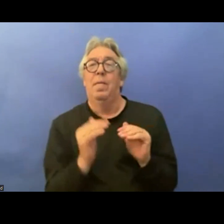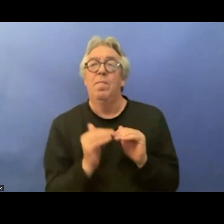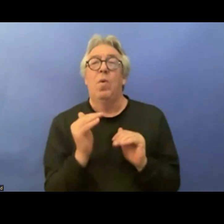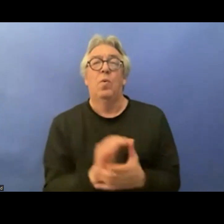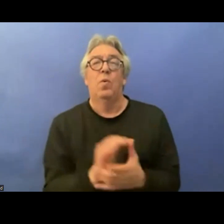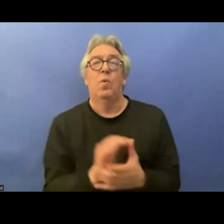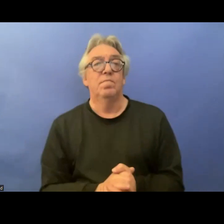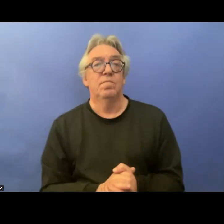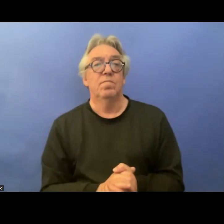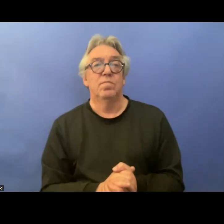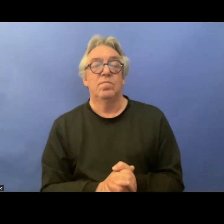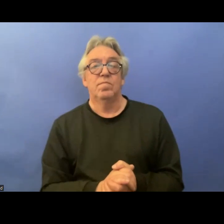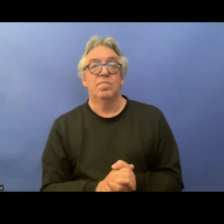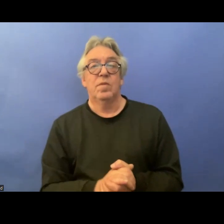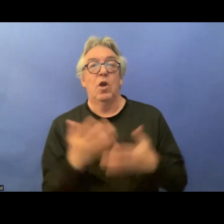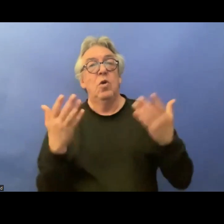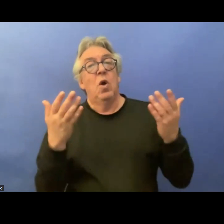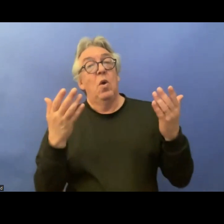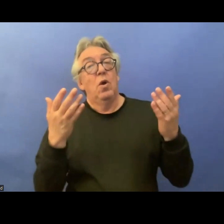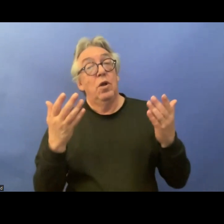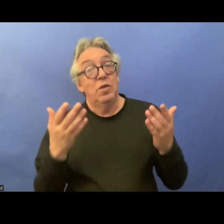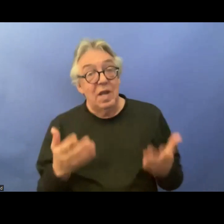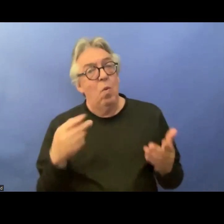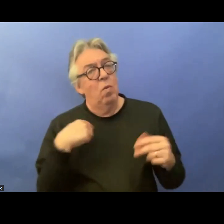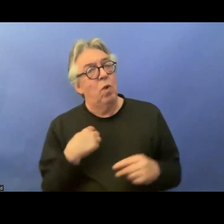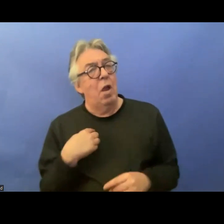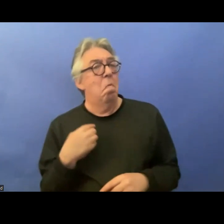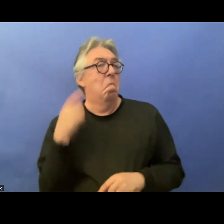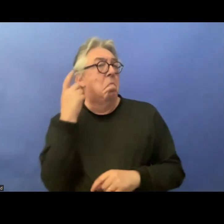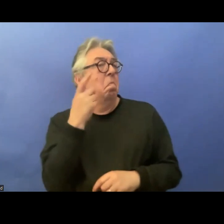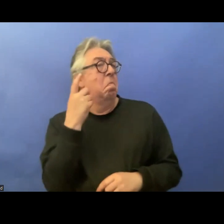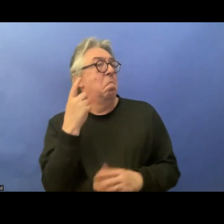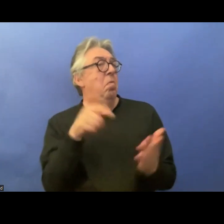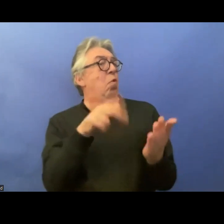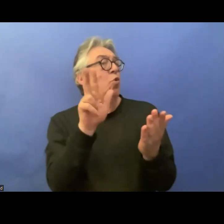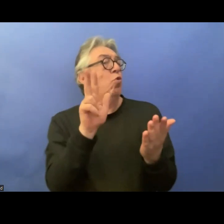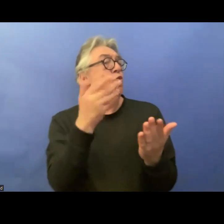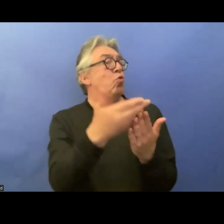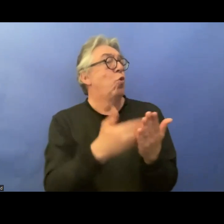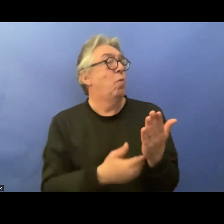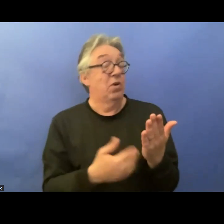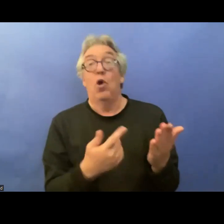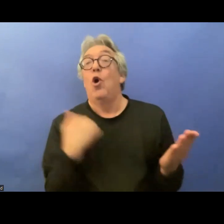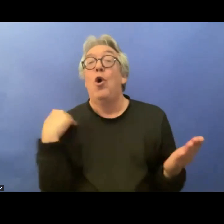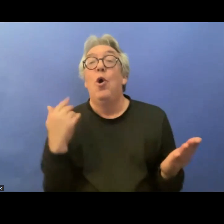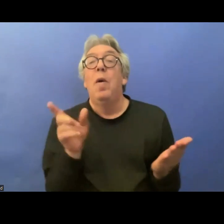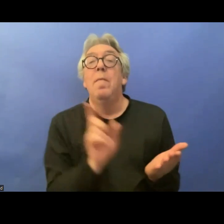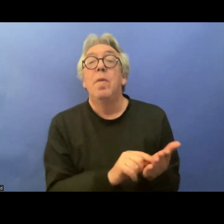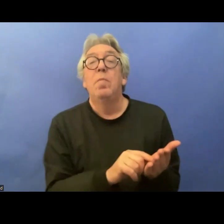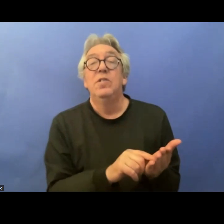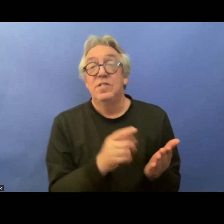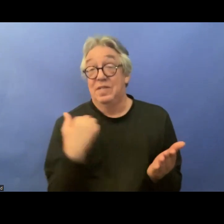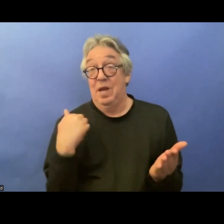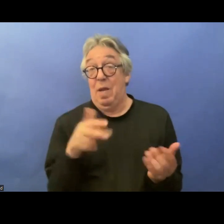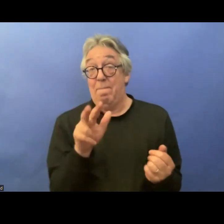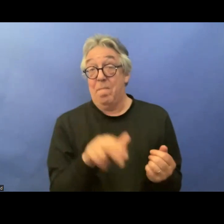preliminary desk review of the document that was published as of the end of March, we saw that all of the document, like 100%, have people